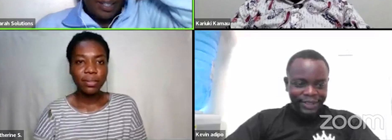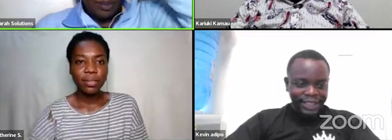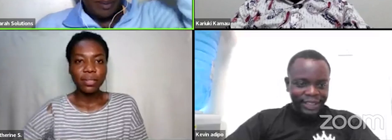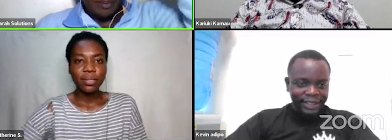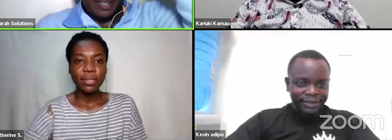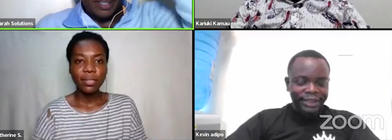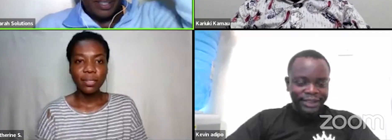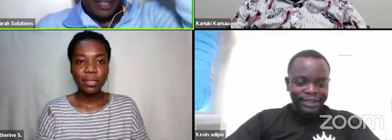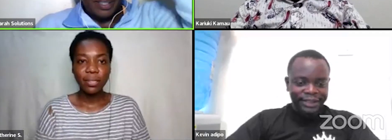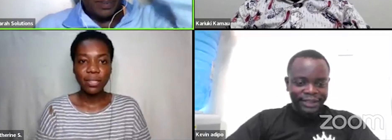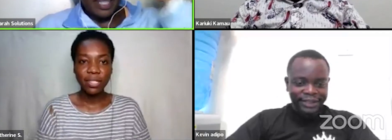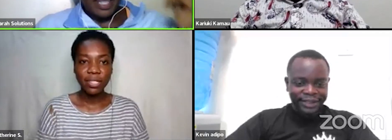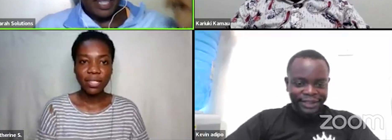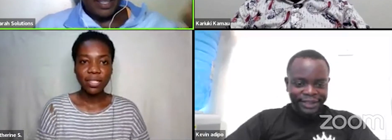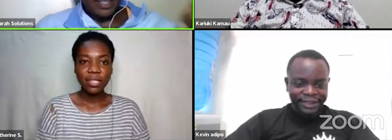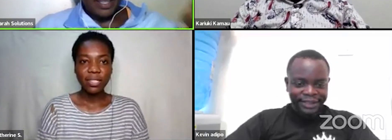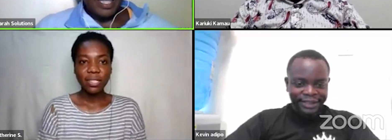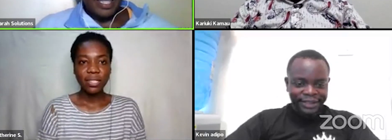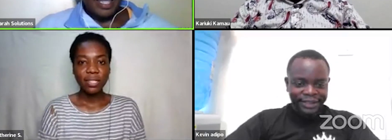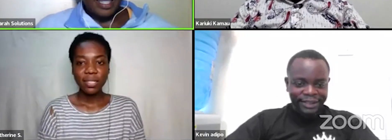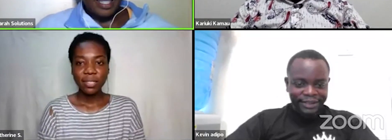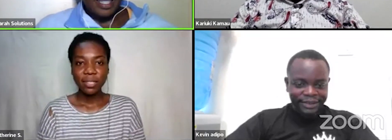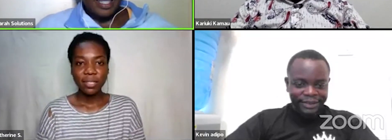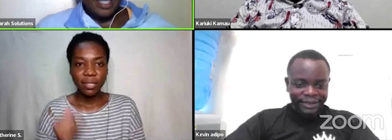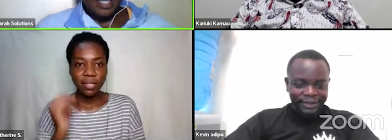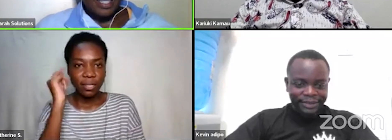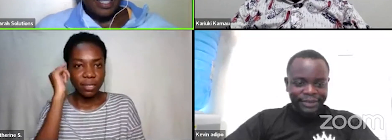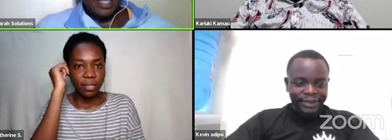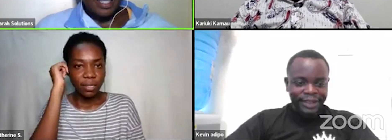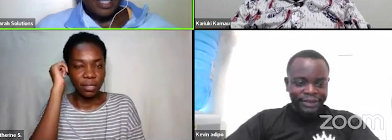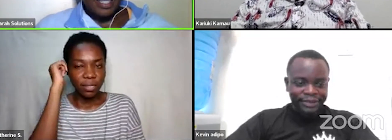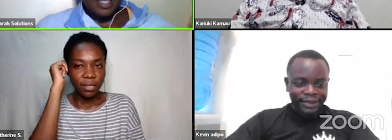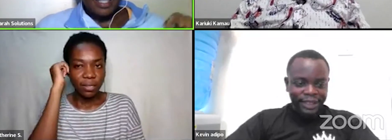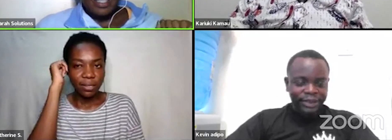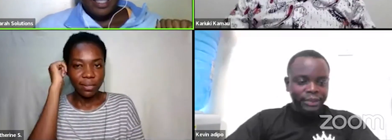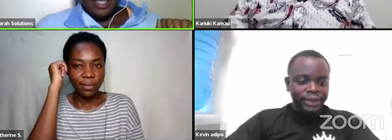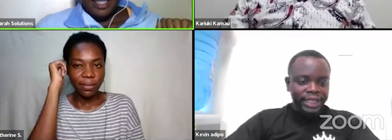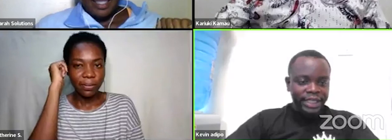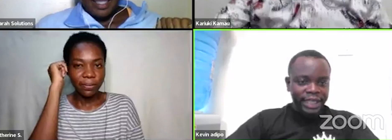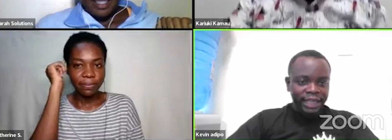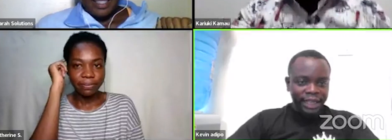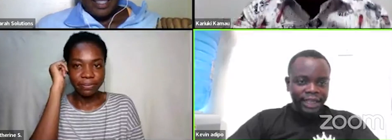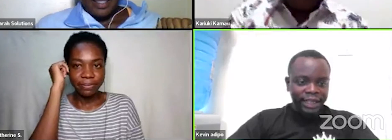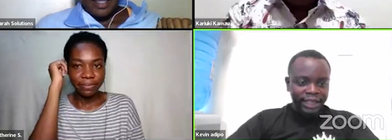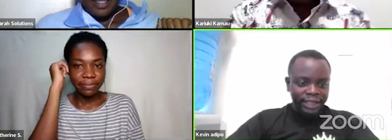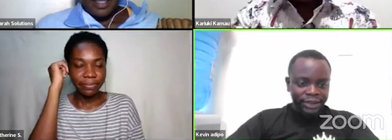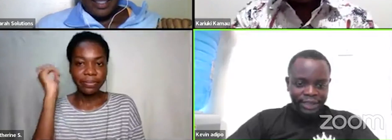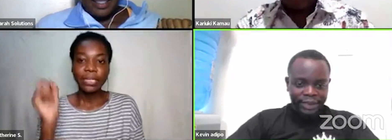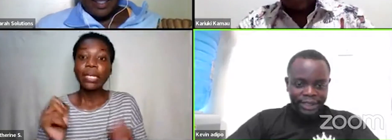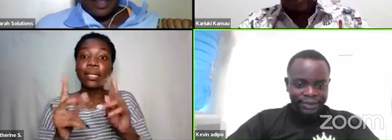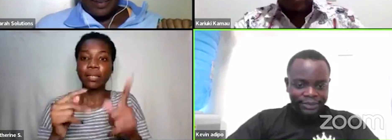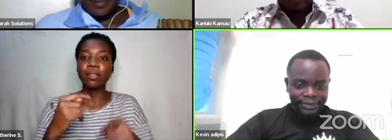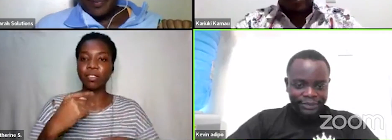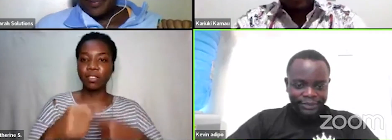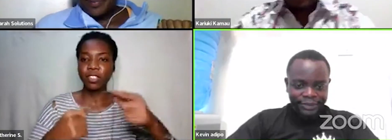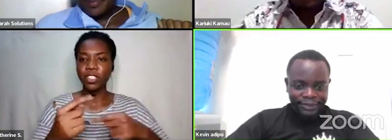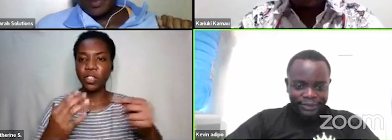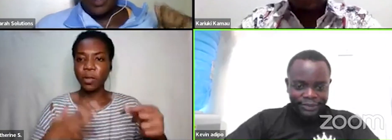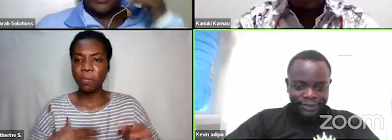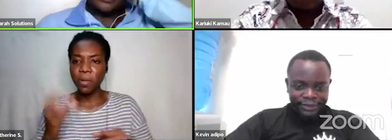It's actually open, but it's not responding. I don't understand. Okay, proceed. I'll air it out in a minute.